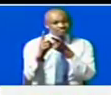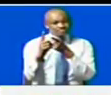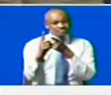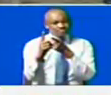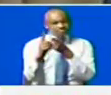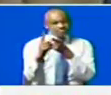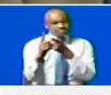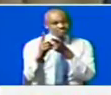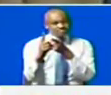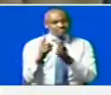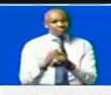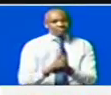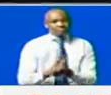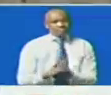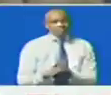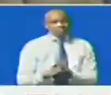Lie ahead.